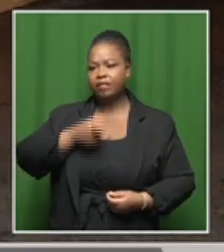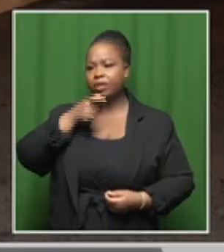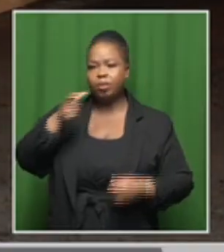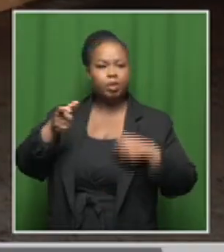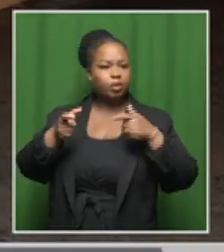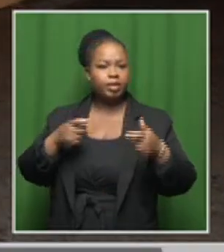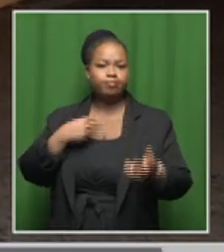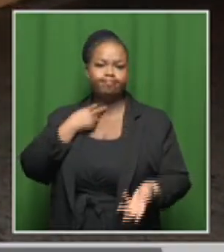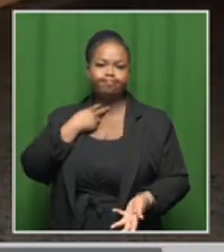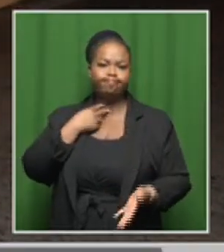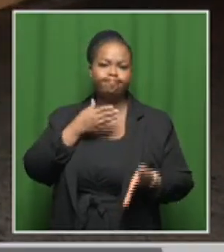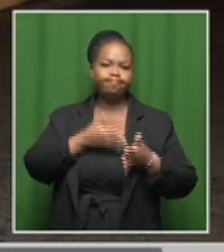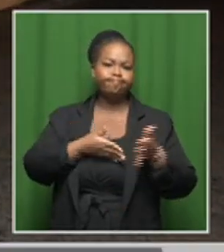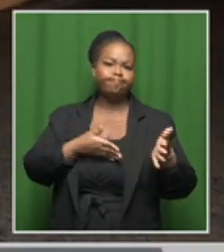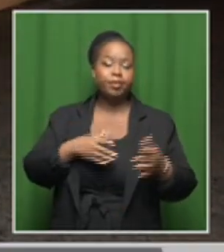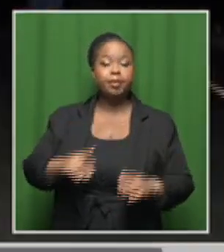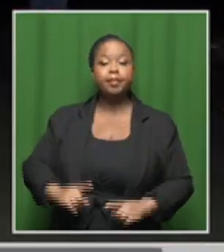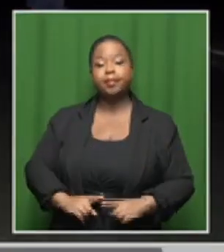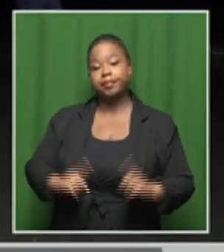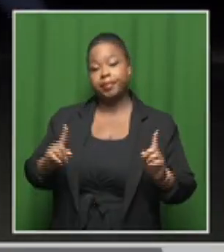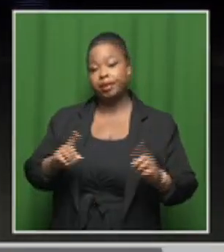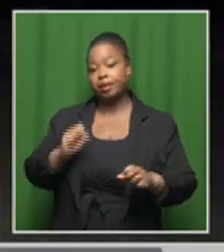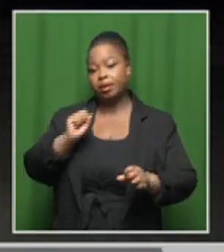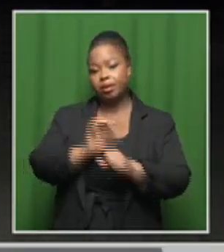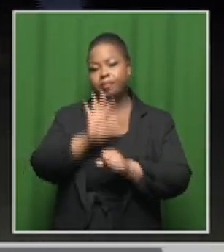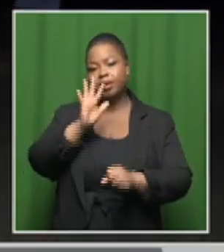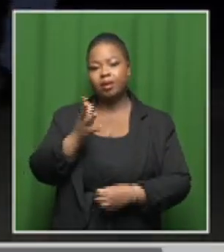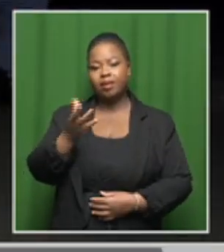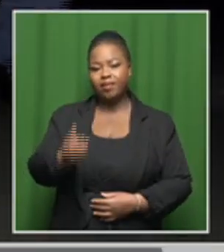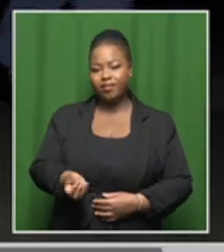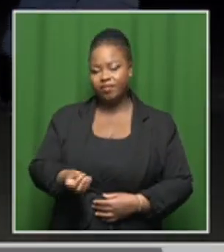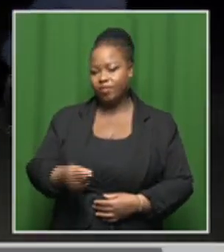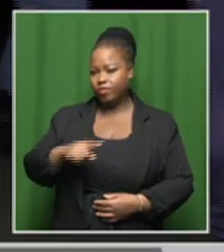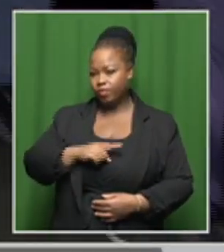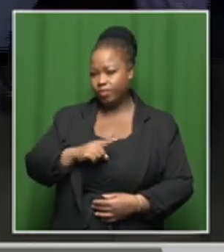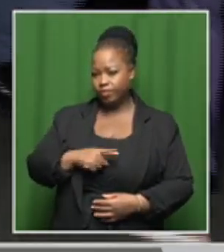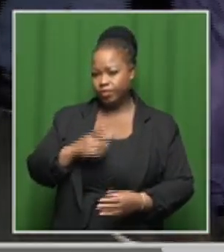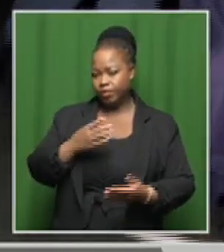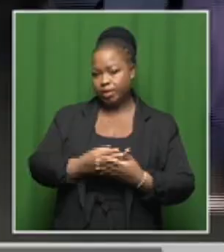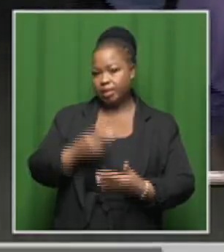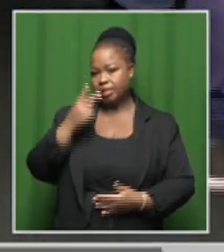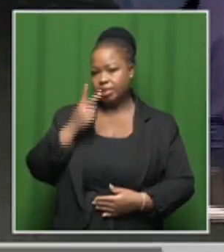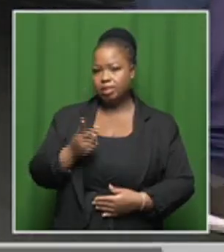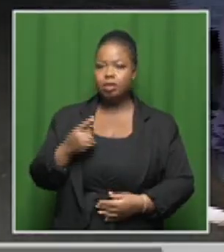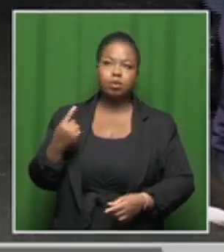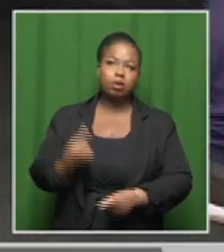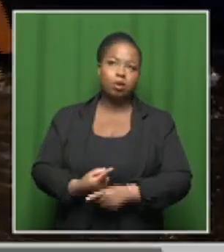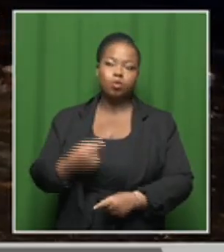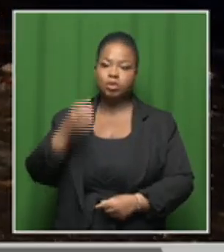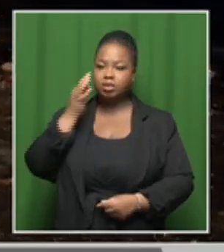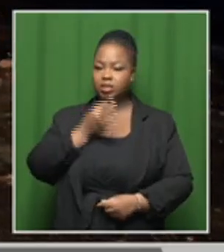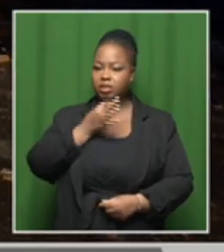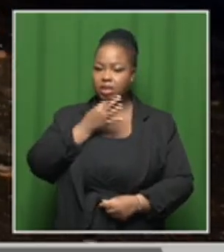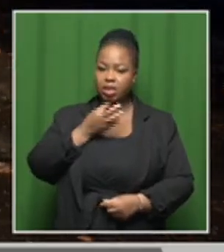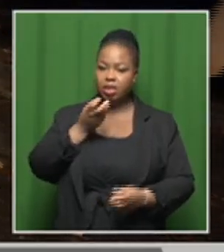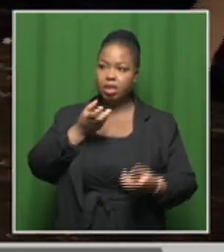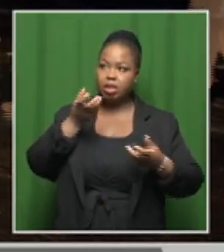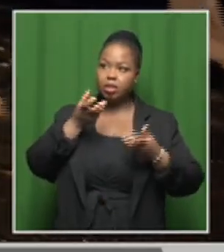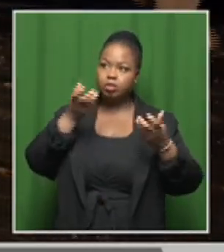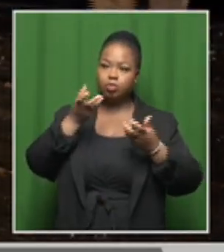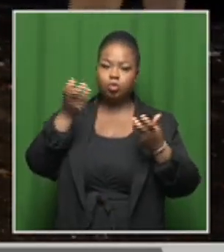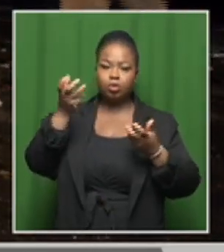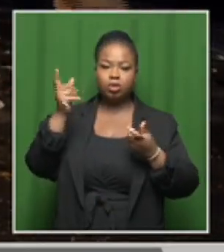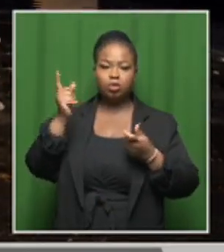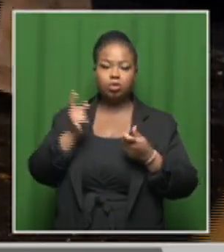does have some kind of an impact because you can see, we keep calling it the smoke that calls when